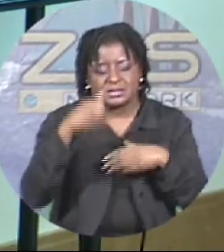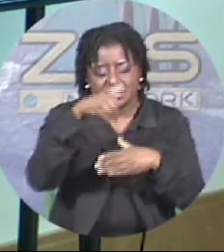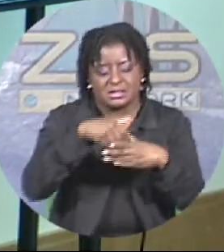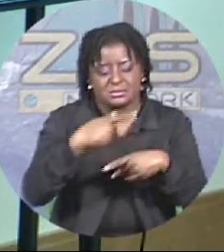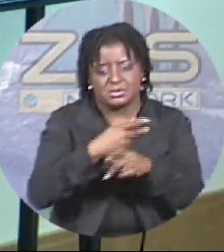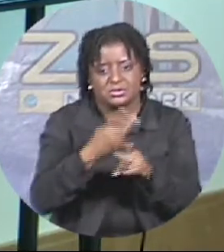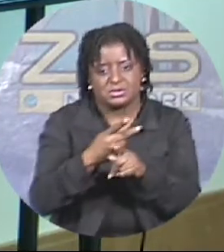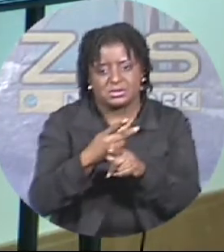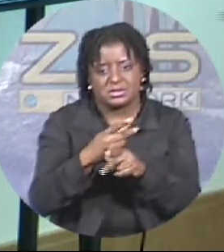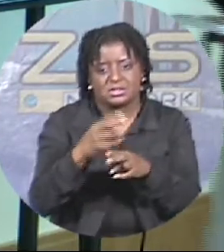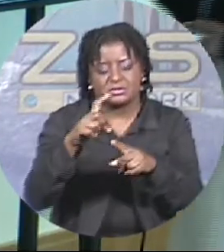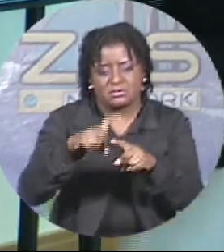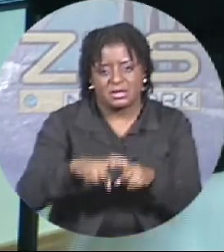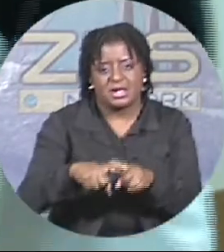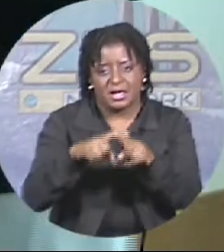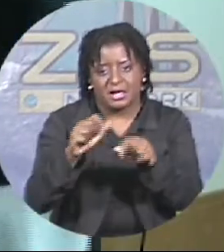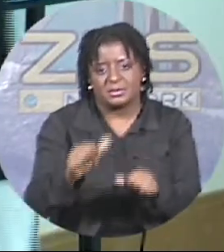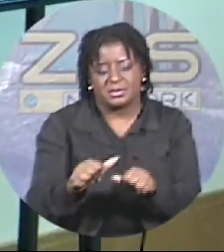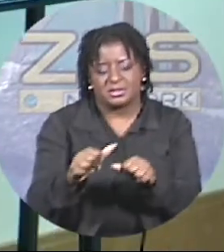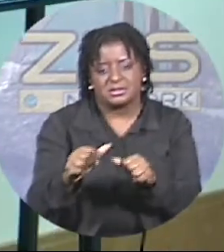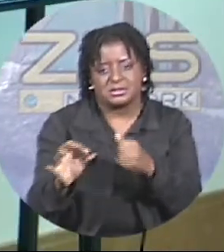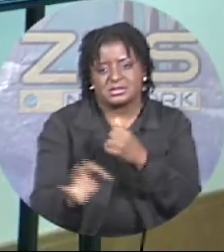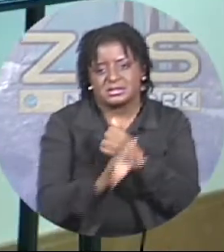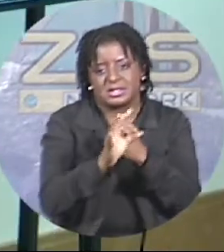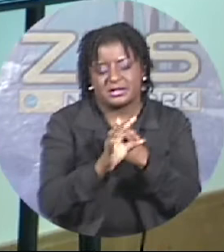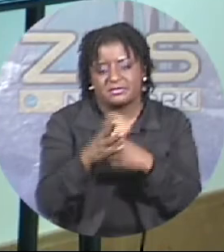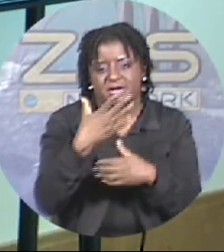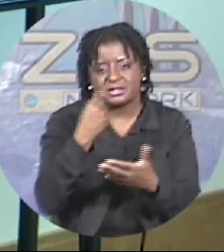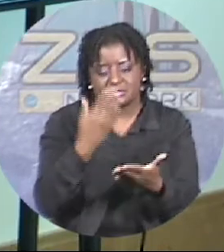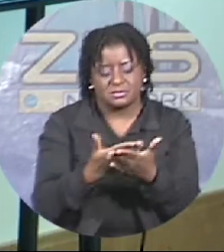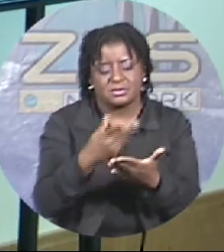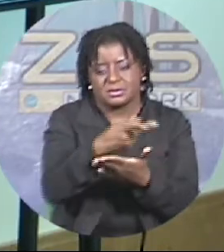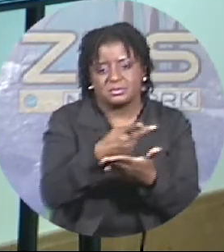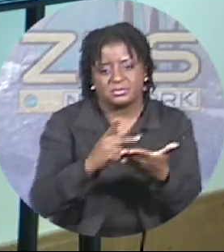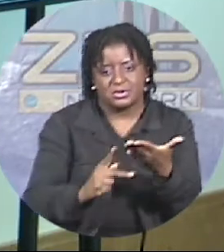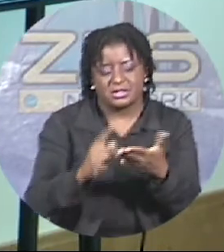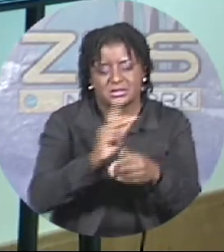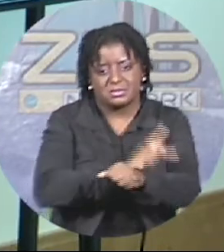and reasonably priced power, but also has to do with inclusion of renewable energy.